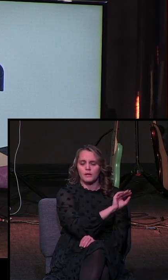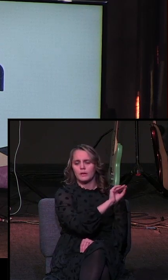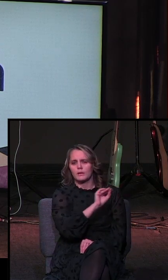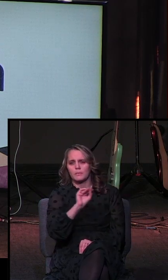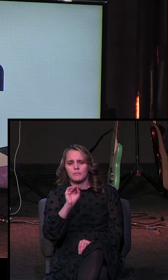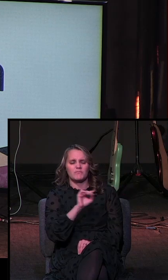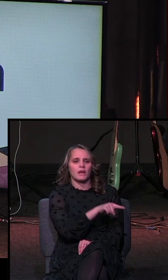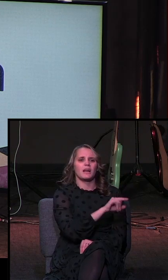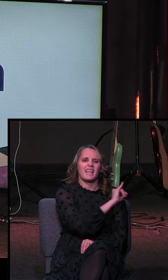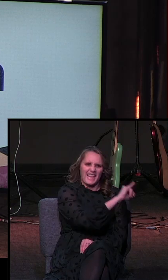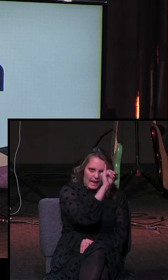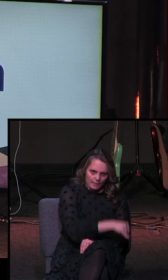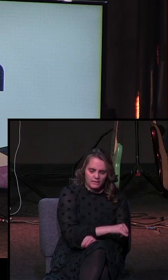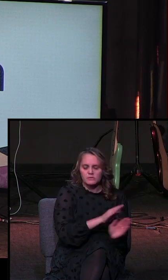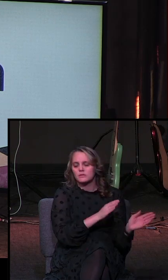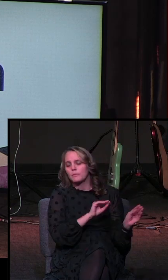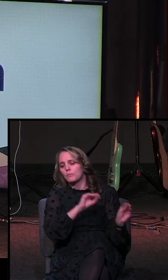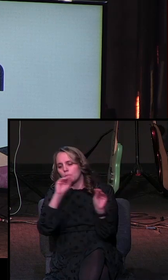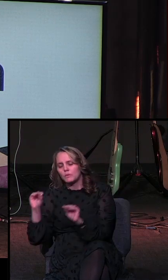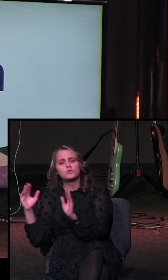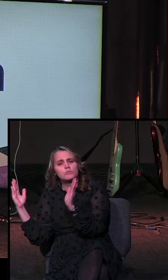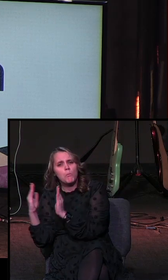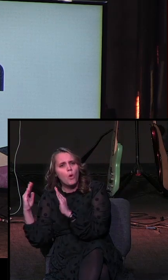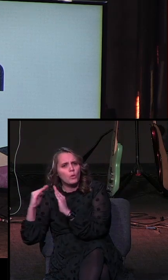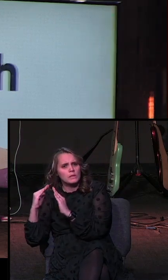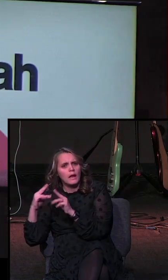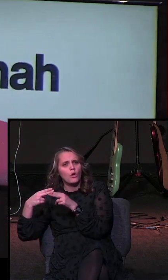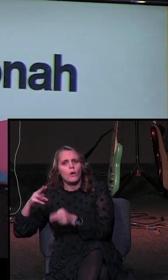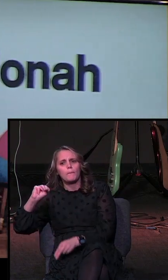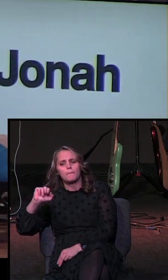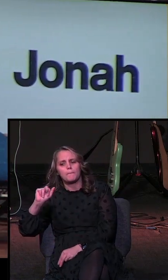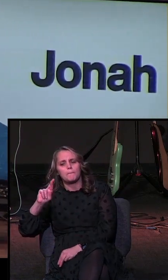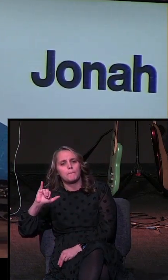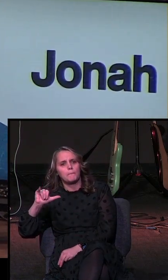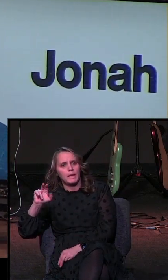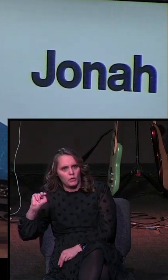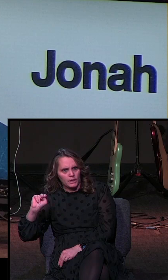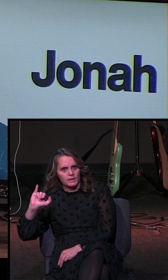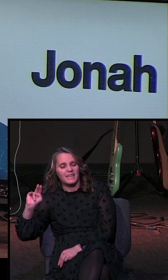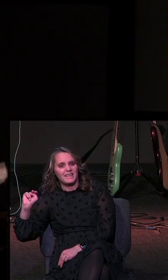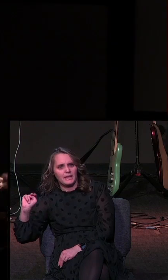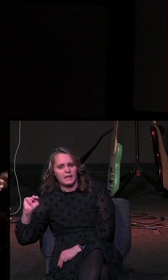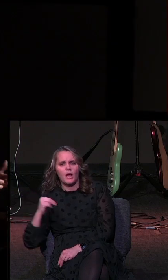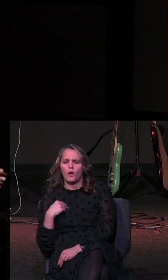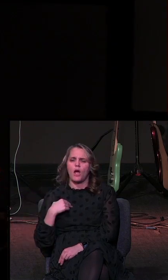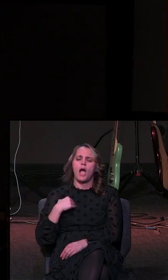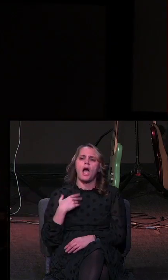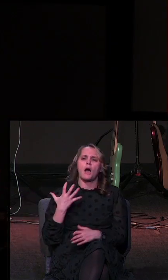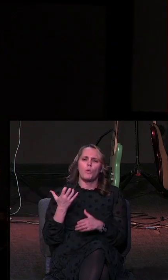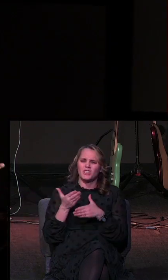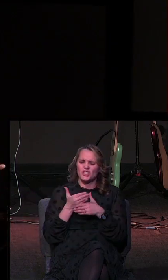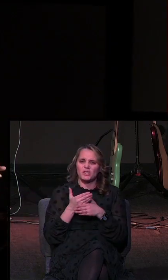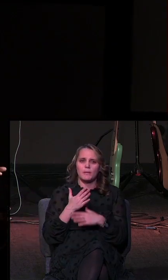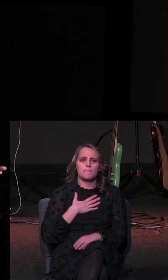in northern Indiana. And the reason we made this move, I've shared this before, is because for my parents it represented kind of